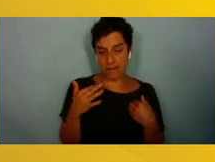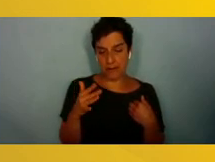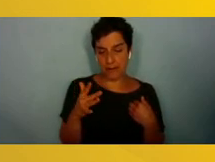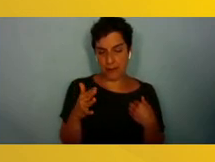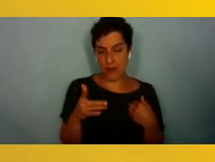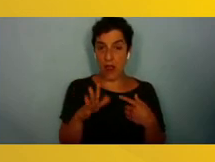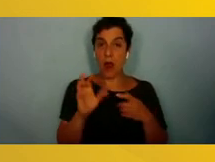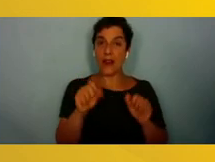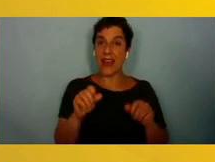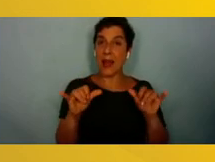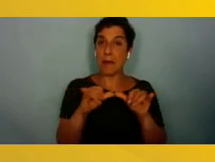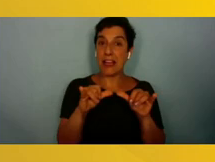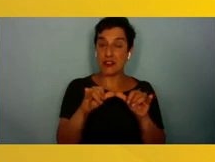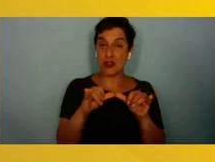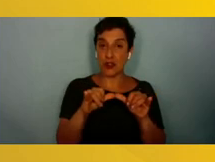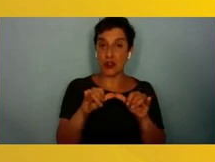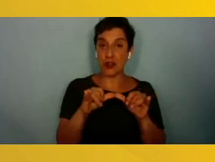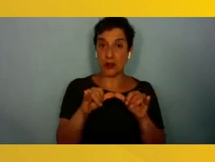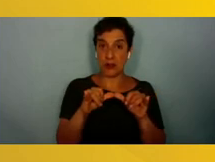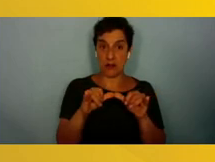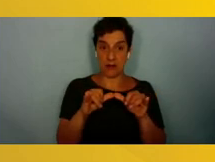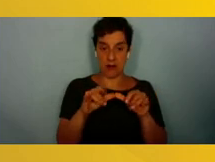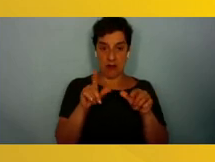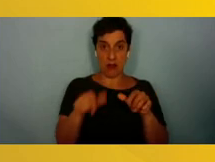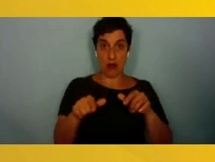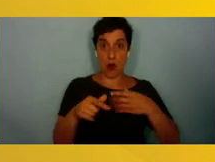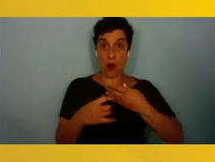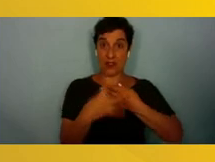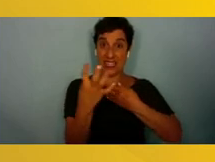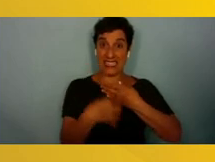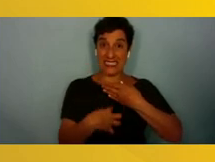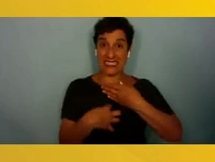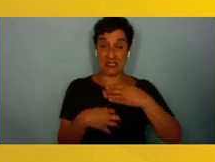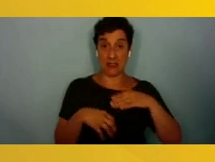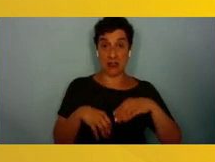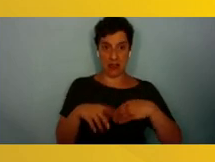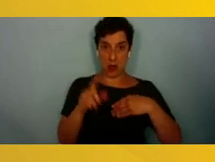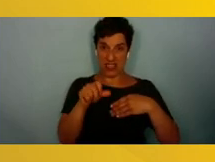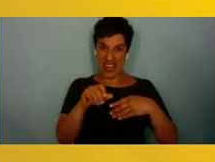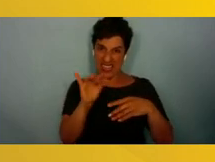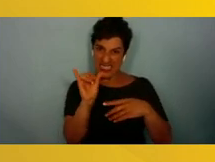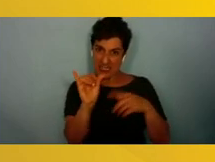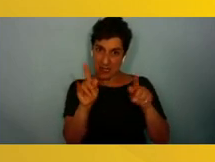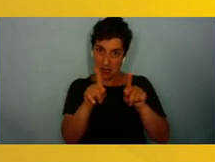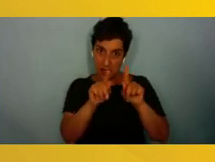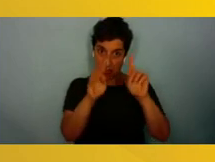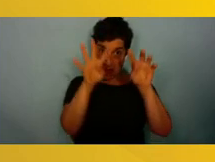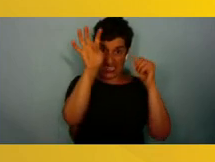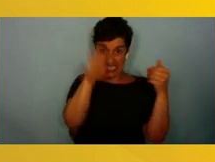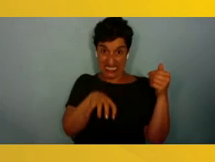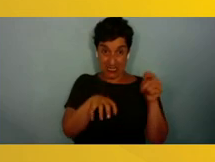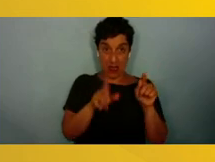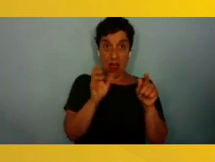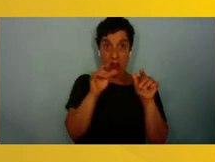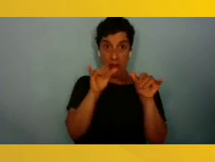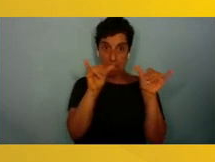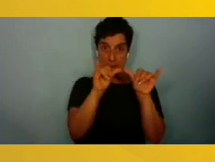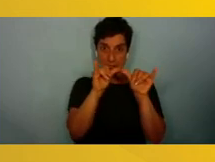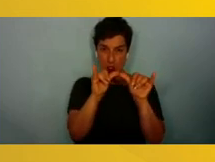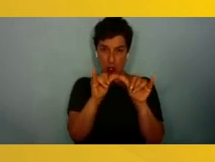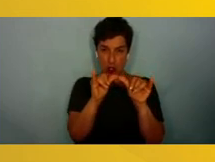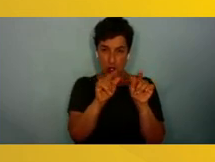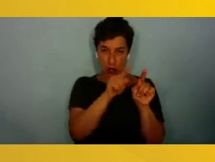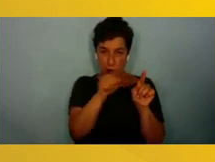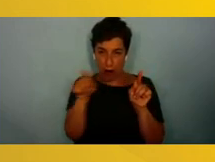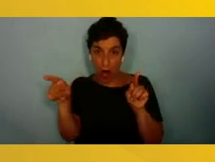measure the distance between those parallel slicing wounds that can then give us an idea of the estimated size of the